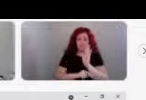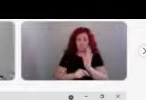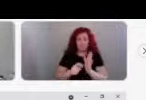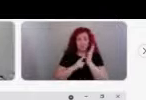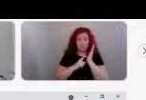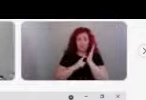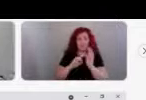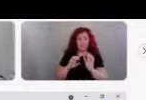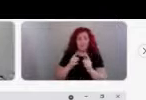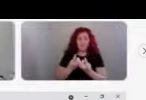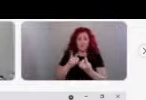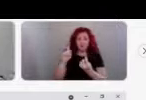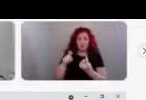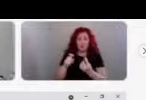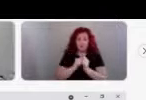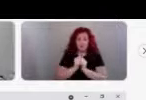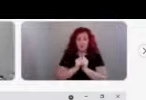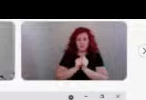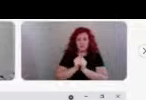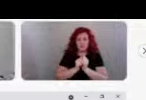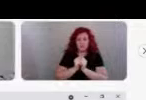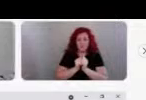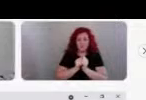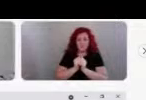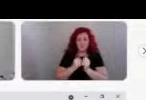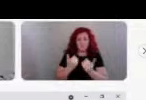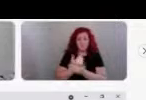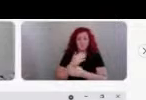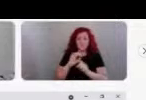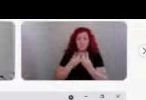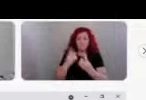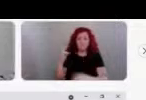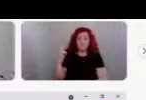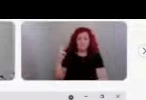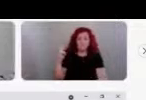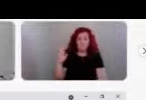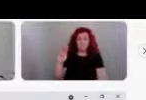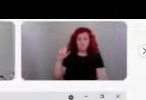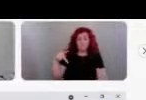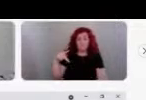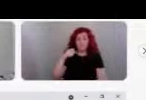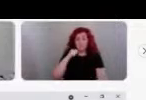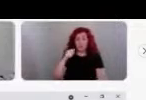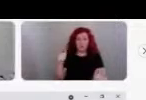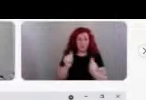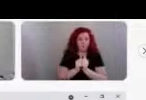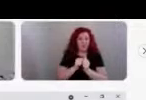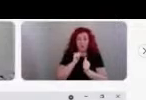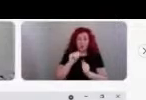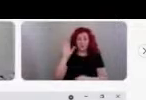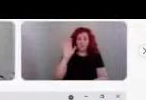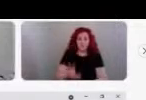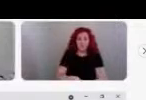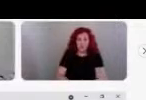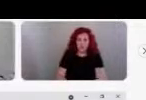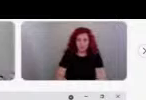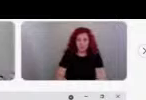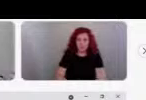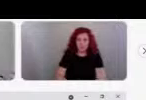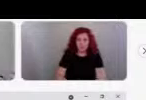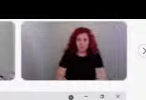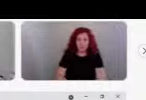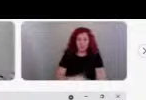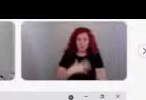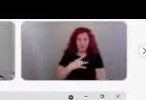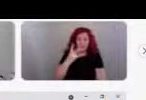districts should be competitive the new district 17 map is not compact nor contiguous i would like to see